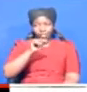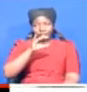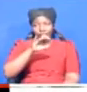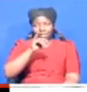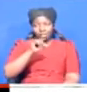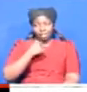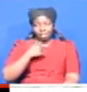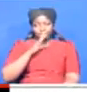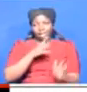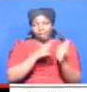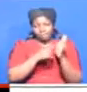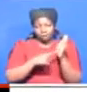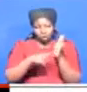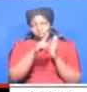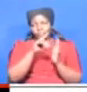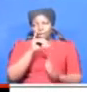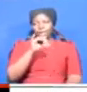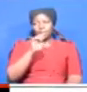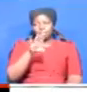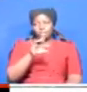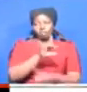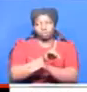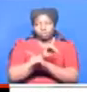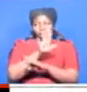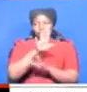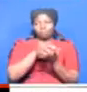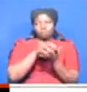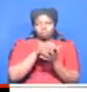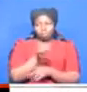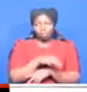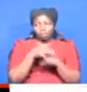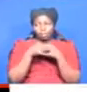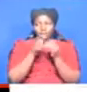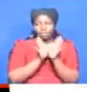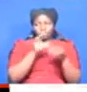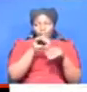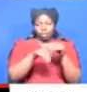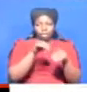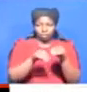Independent Electoral and Boundaries Commission to defend his seat in the August 9th general elections.